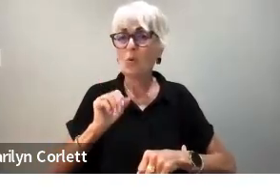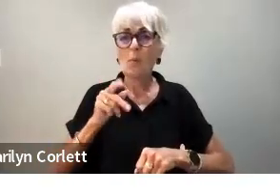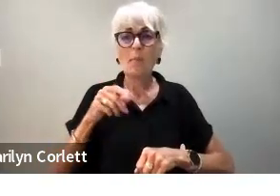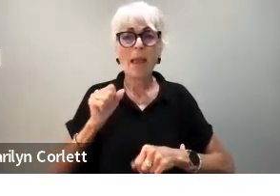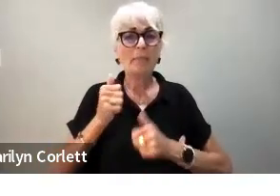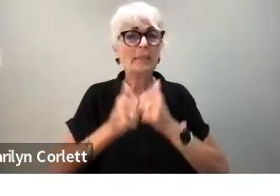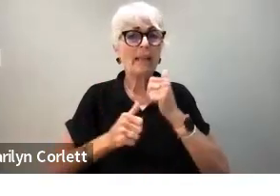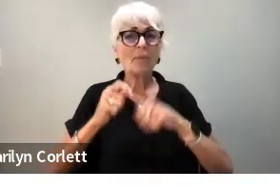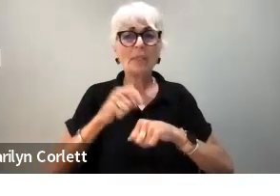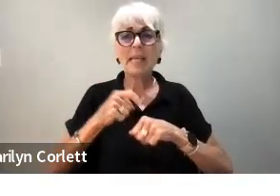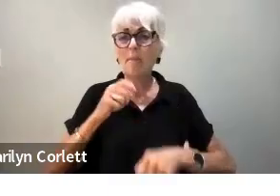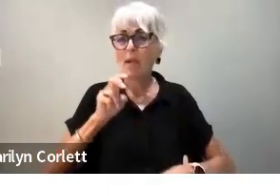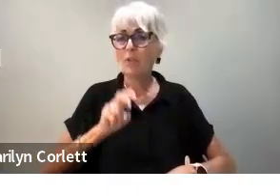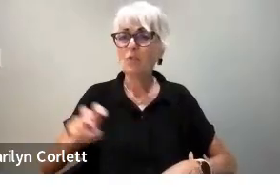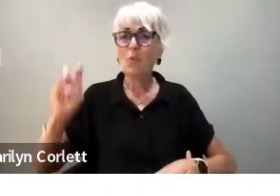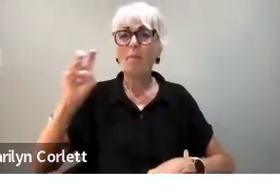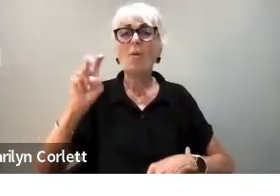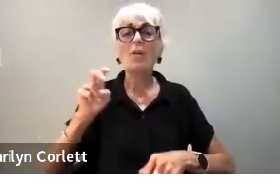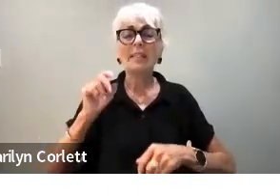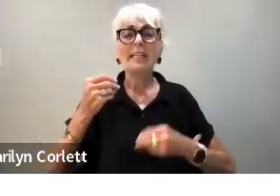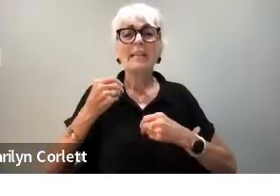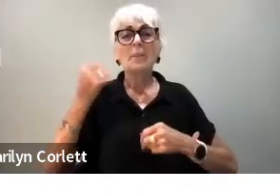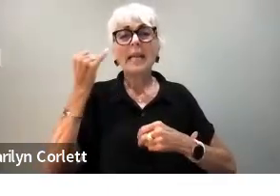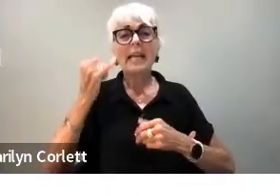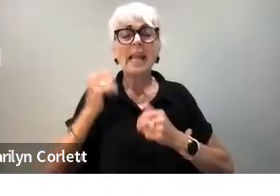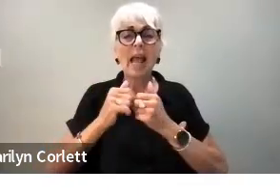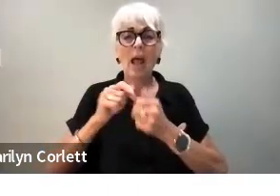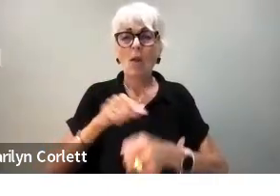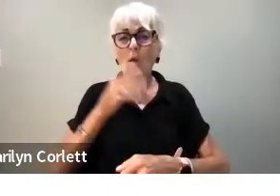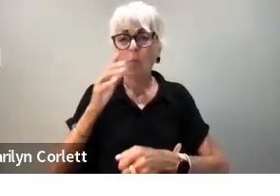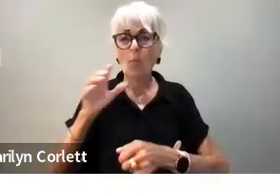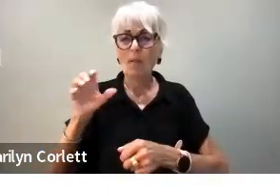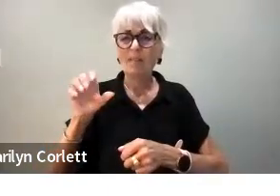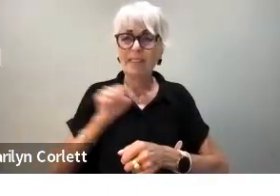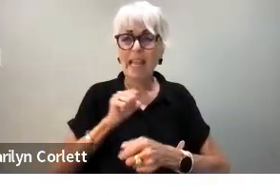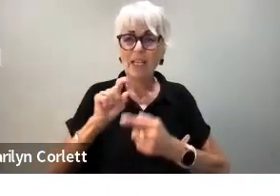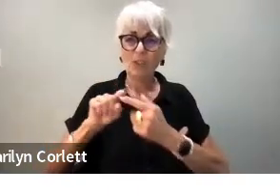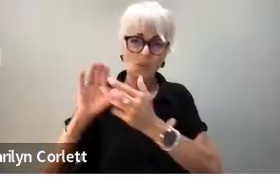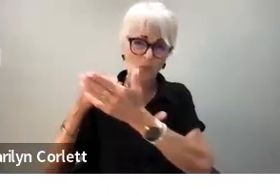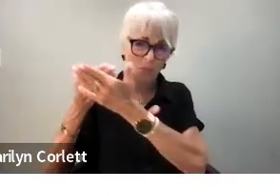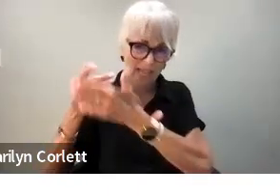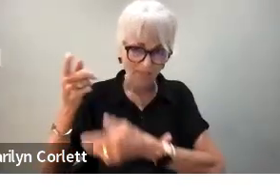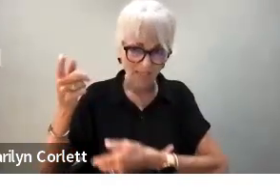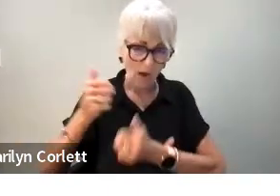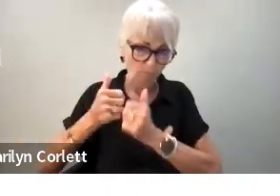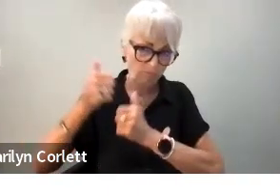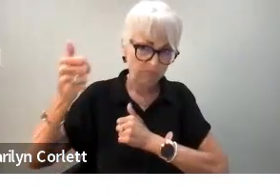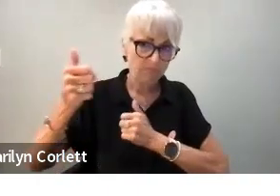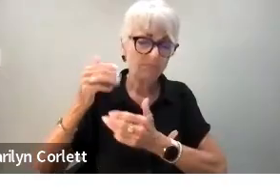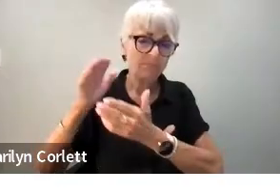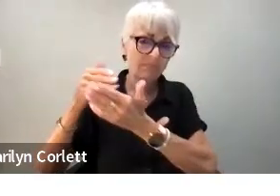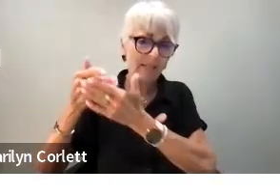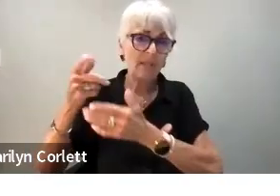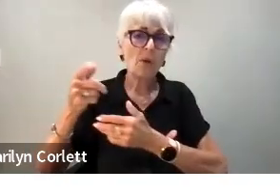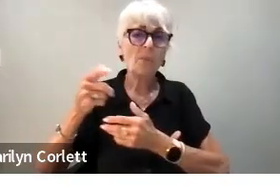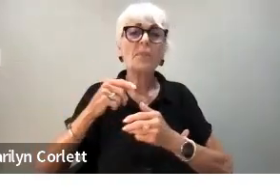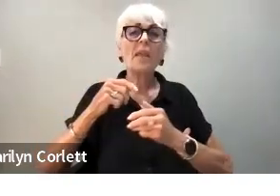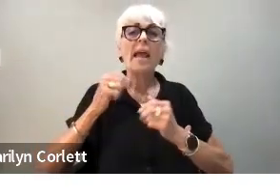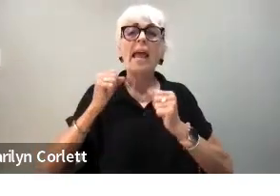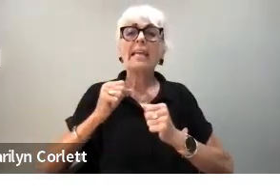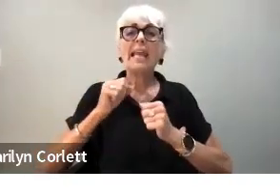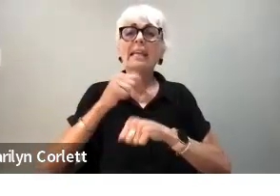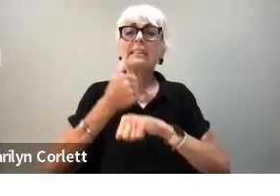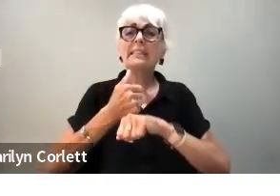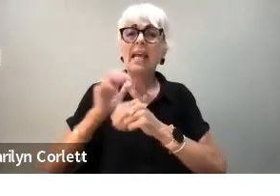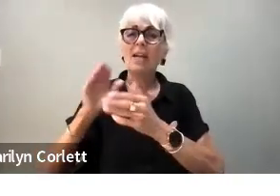me an idea of how long it's going to take me to get there. Um, there's a feature on there that I can set an arrival